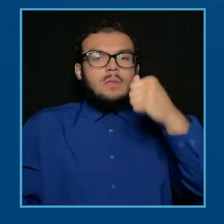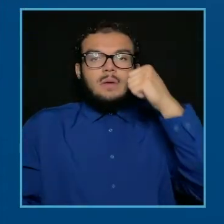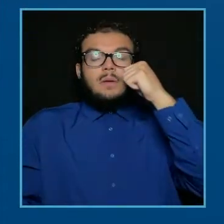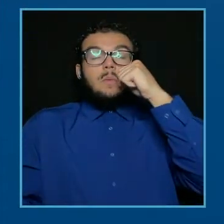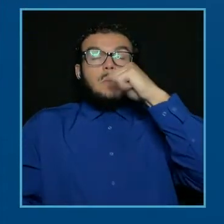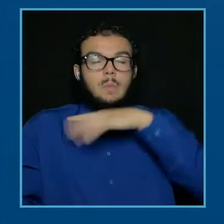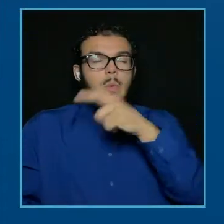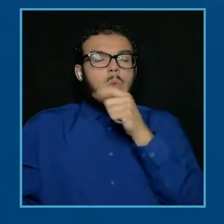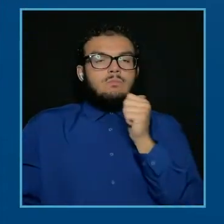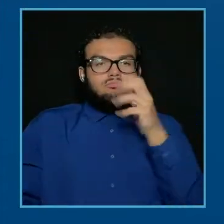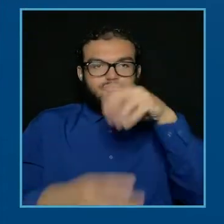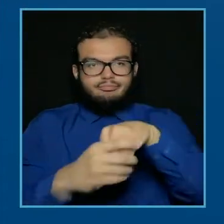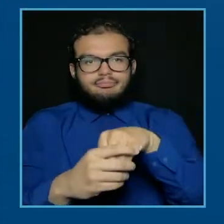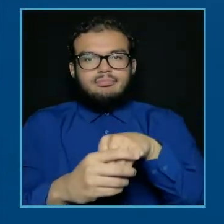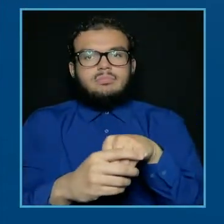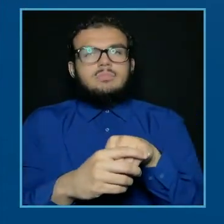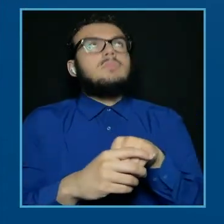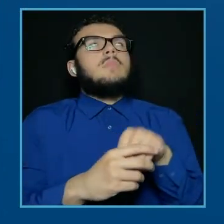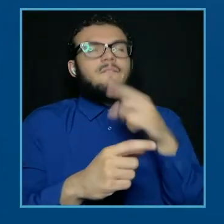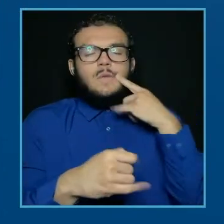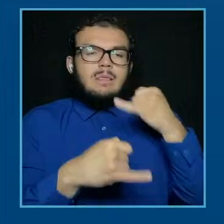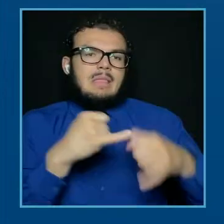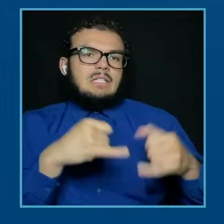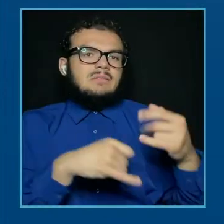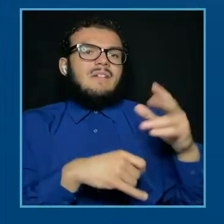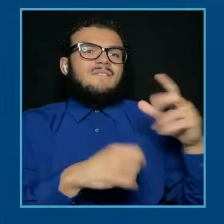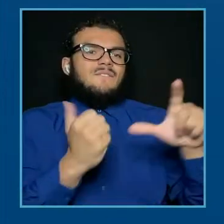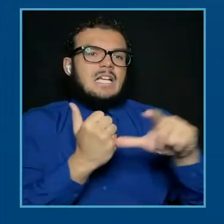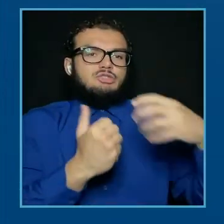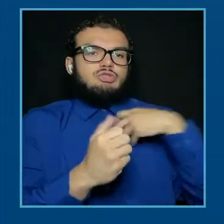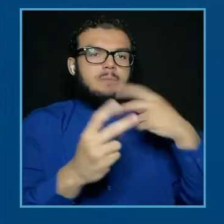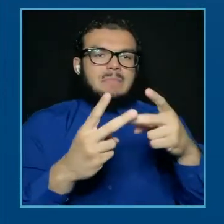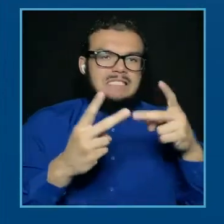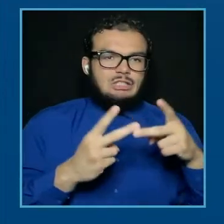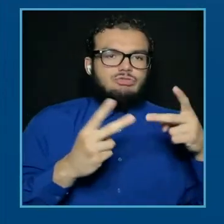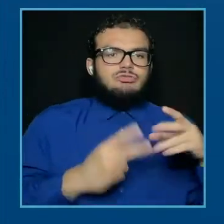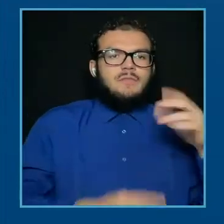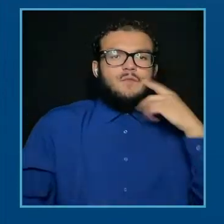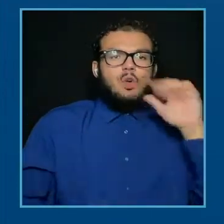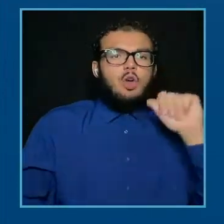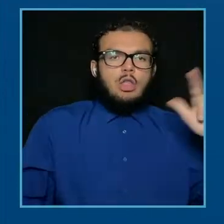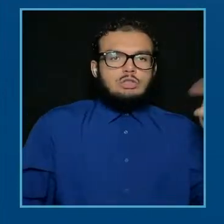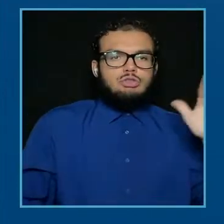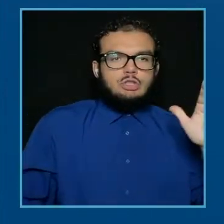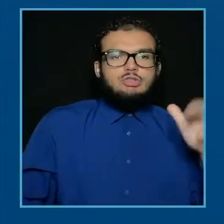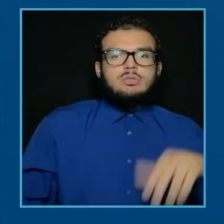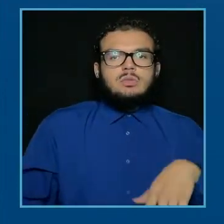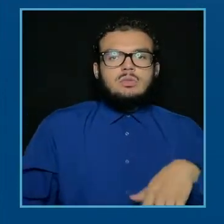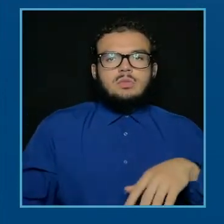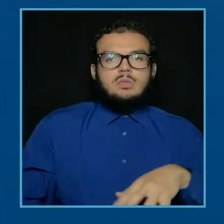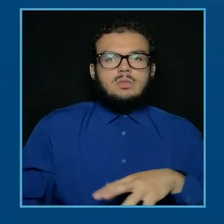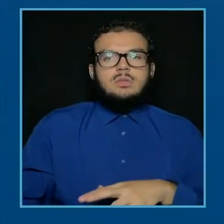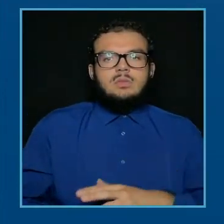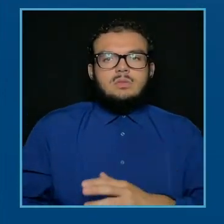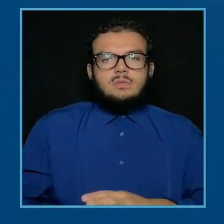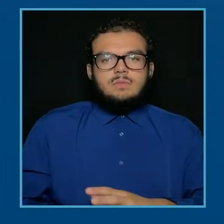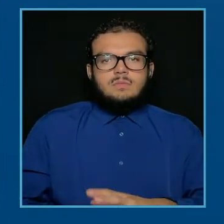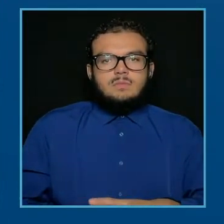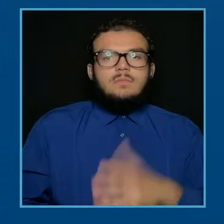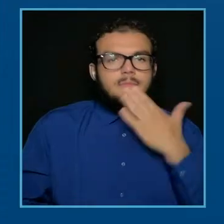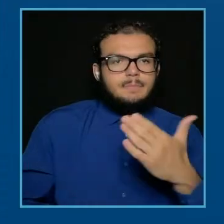these 2, for the last vice chair, currently all gender position. Thank